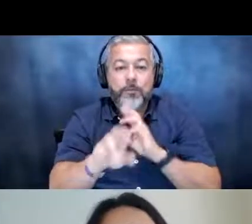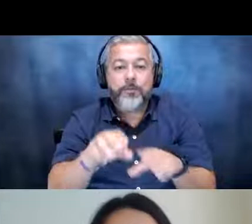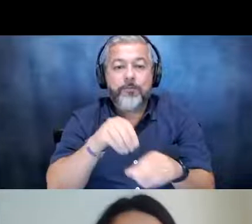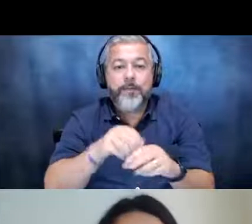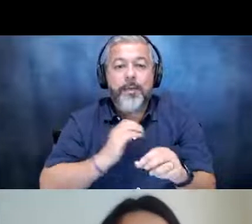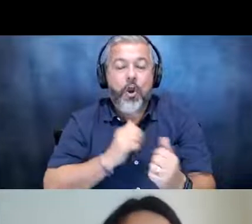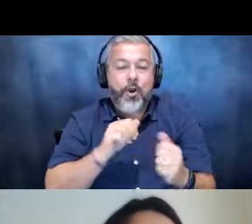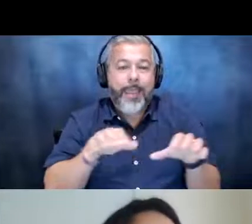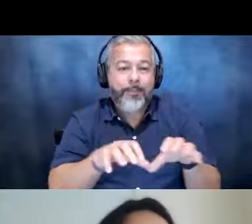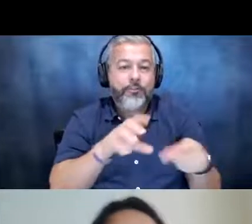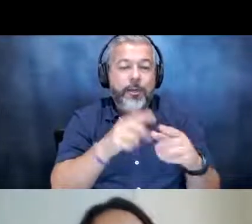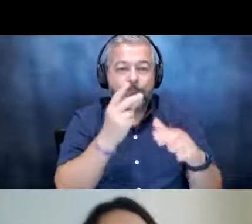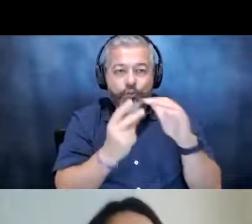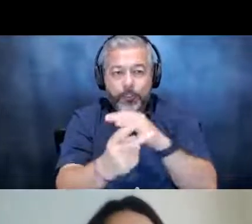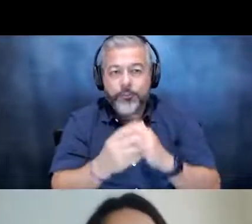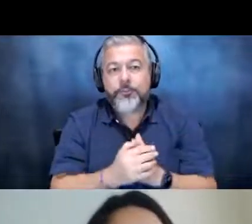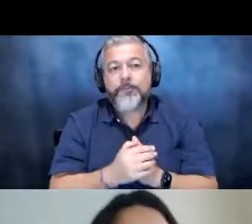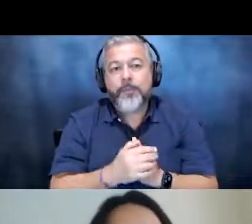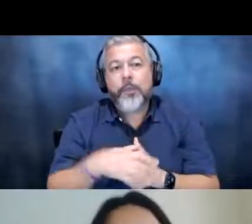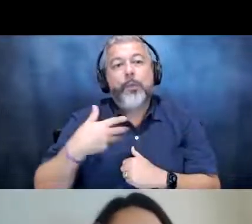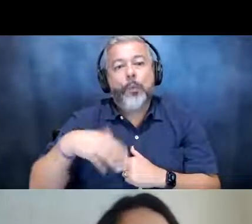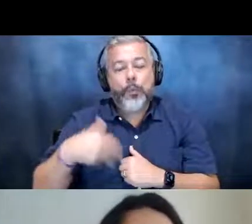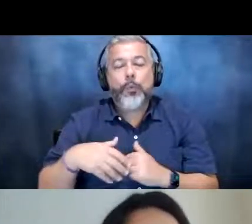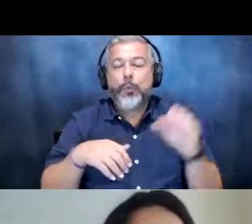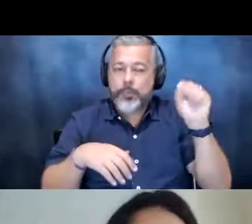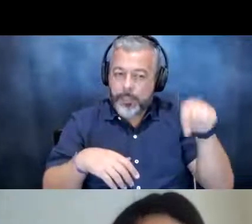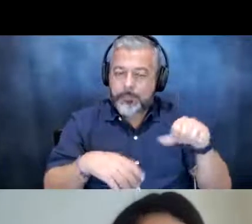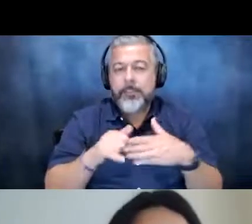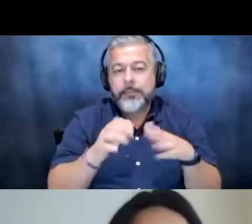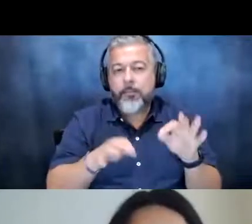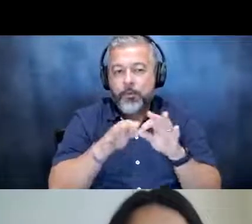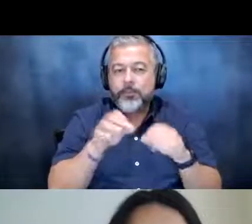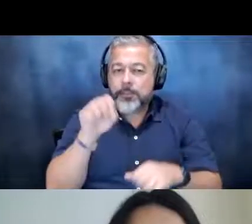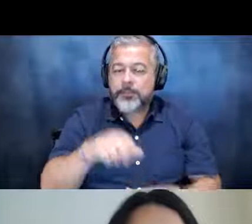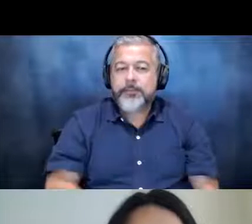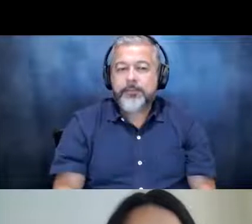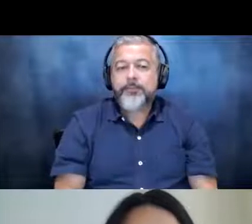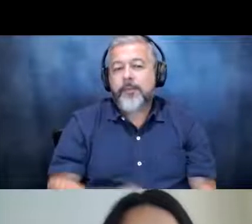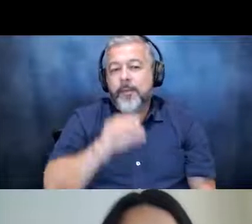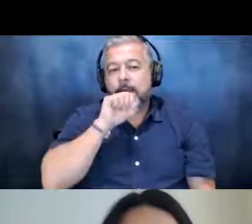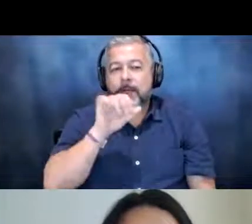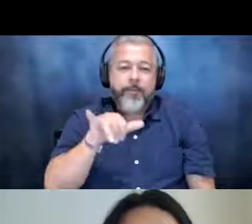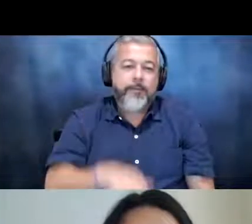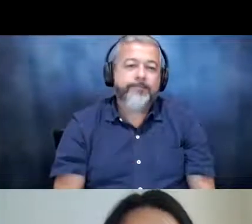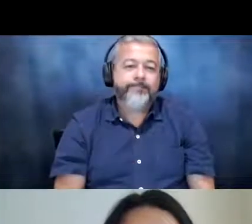and projections. Whew. Yes, I love that.